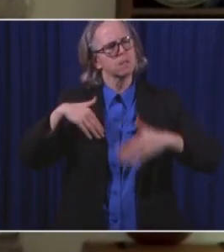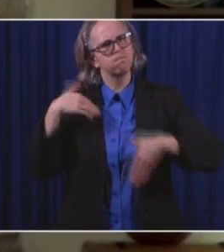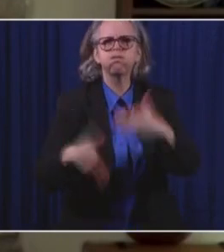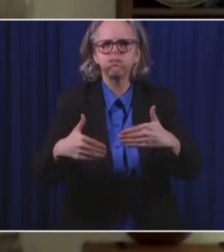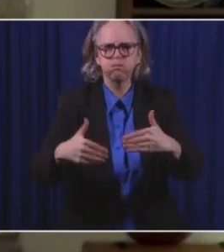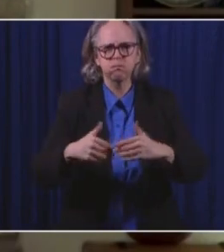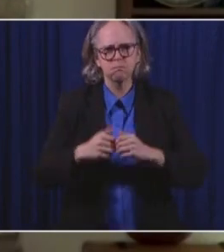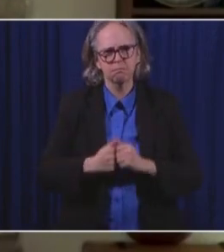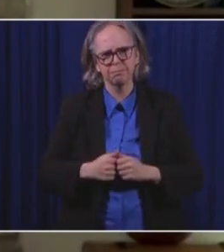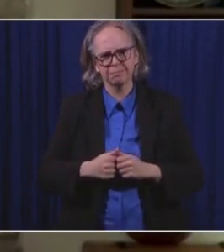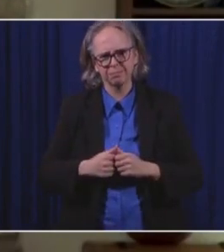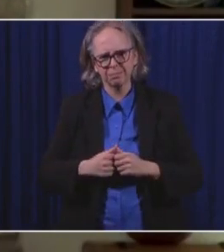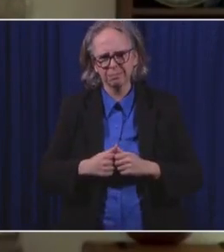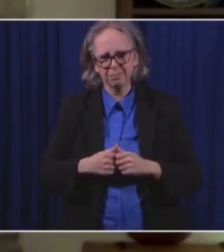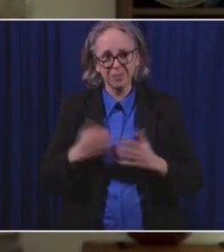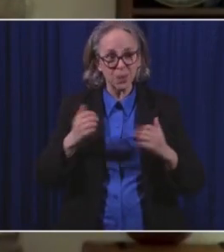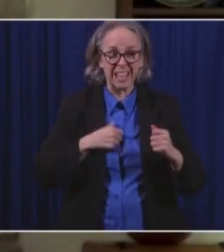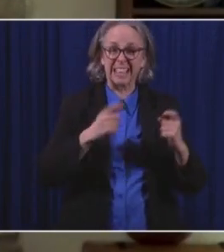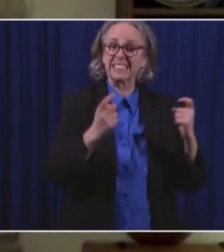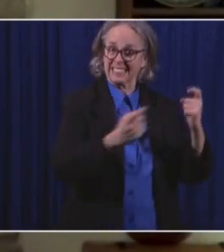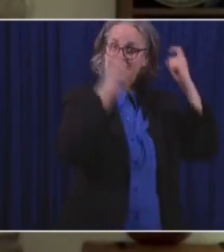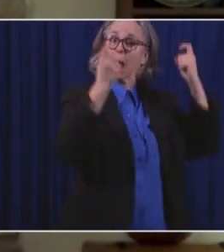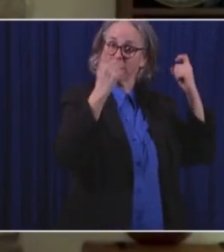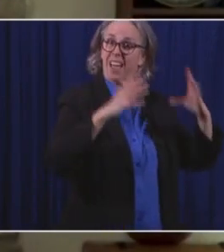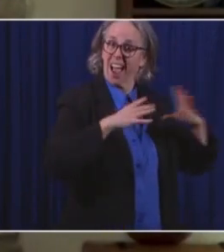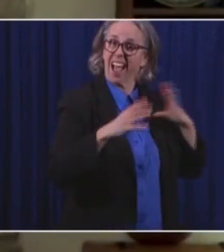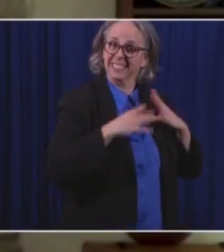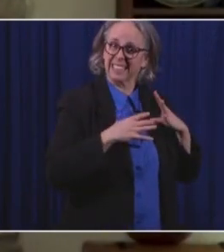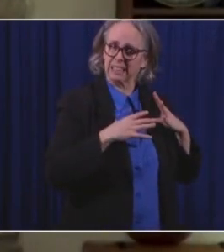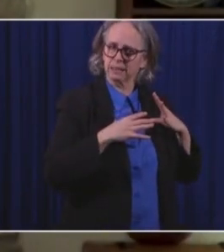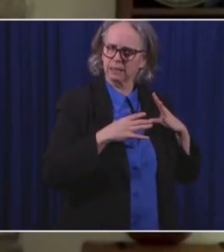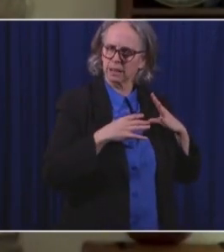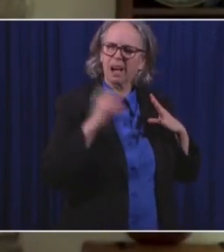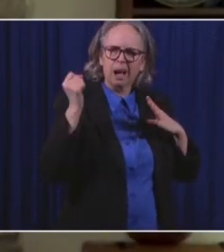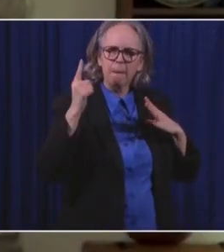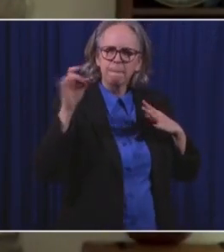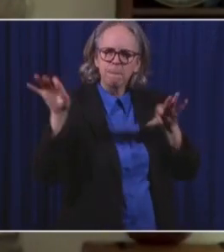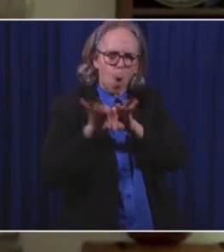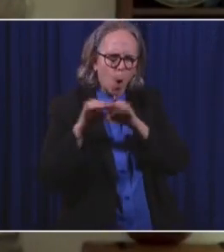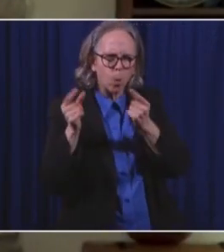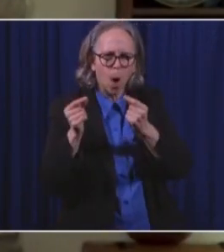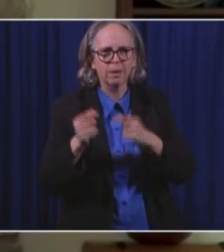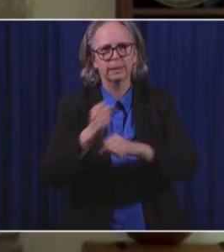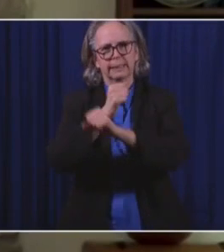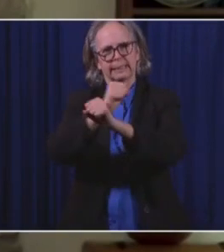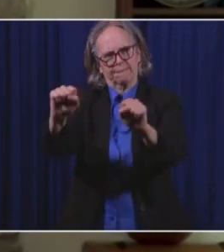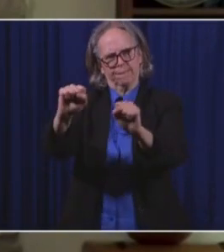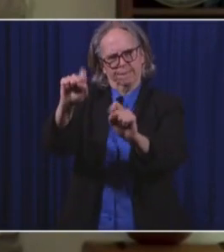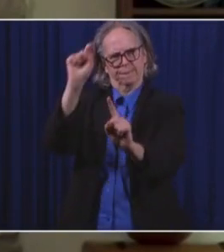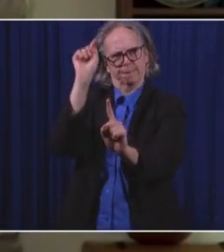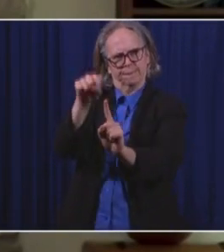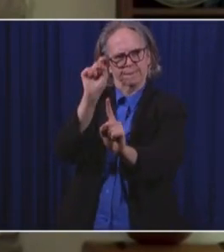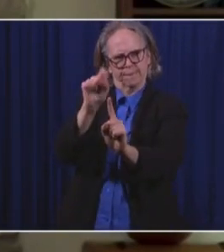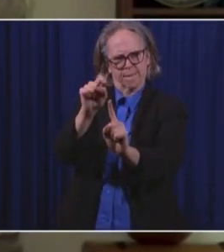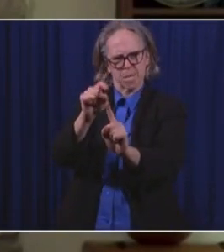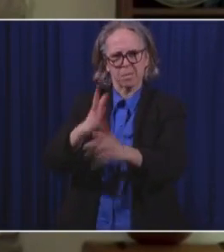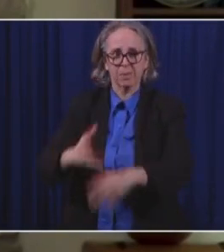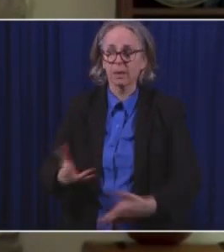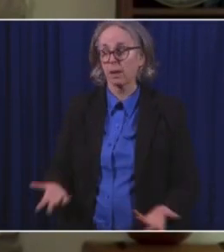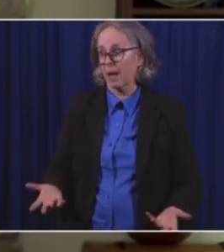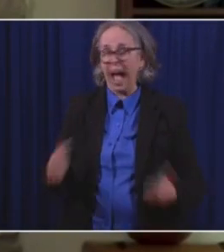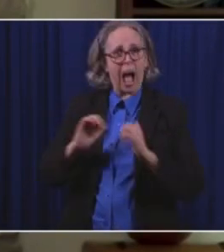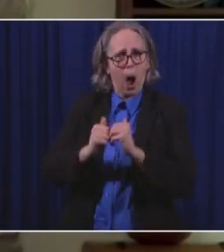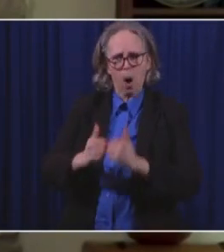do it. We can do that safely. We can protect each other. I truly